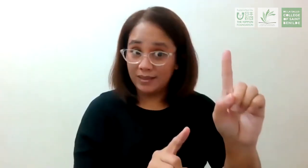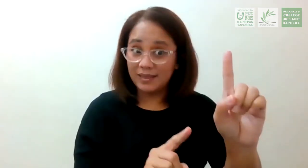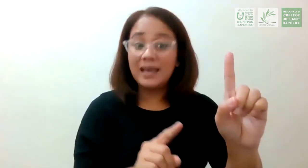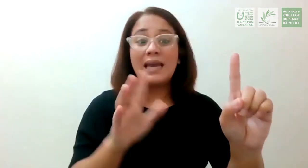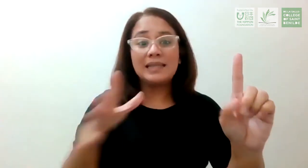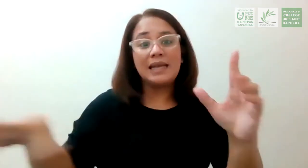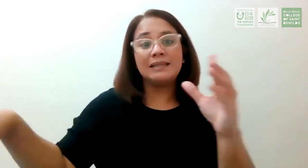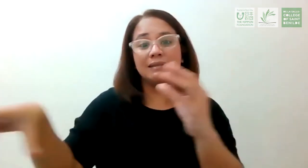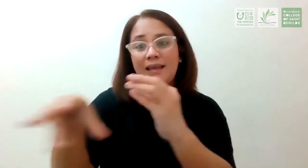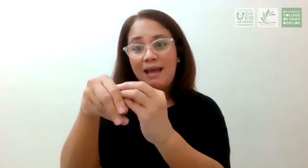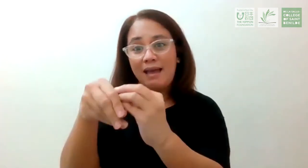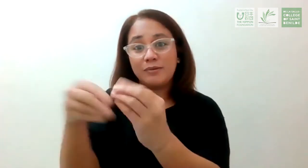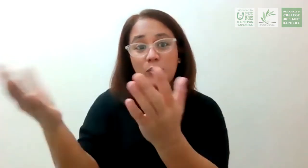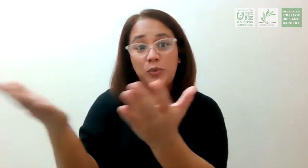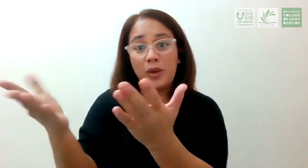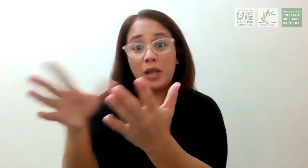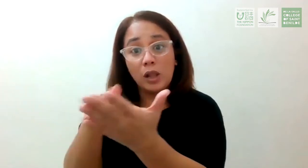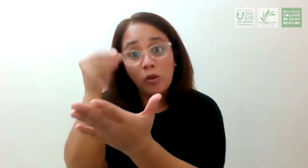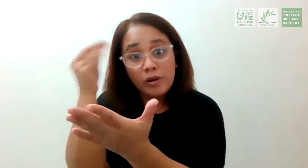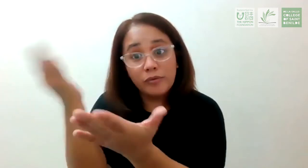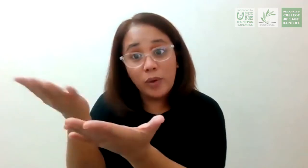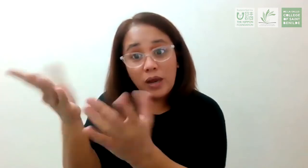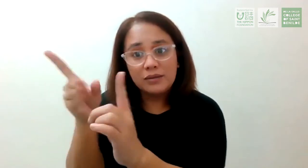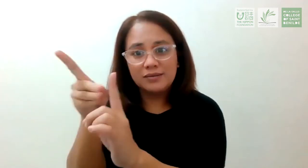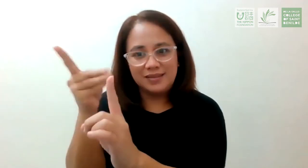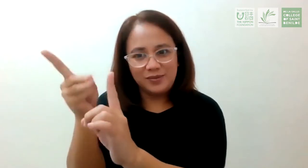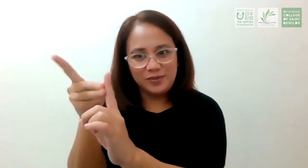can learn the other variations from the dictionary.